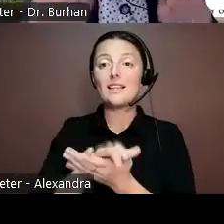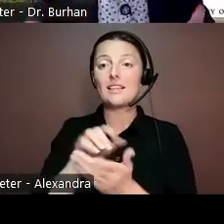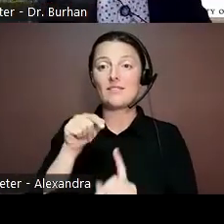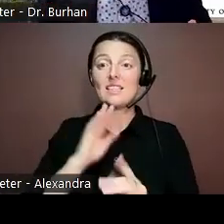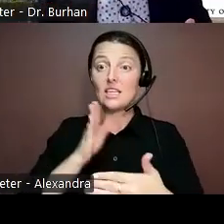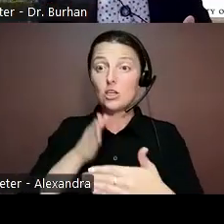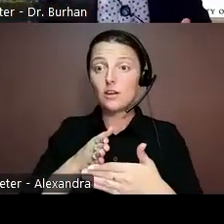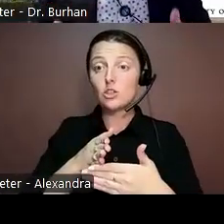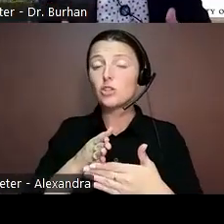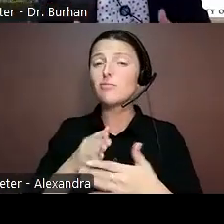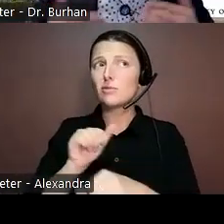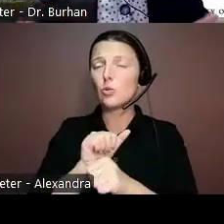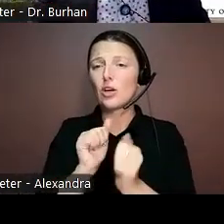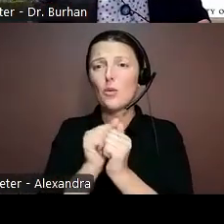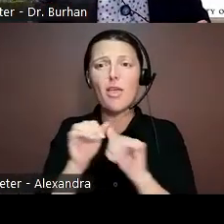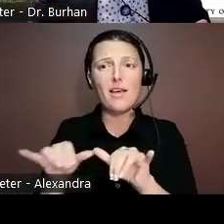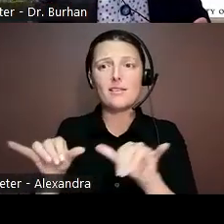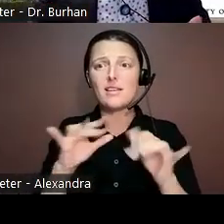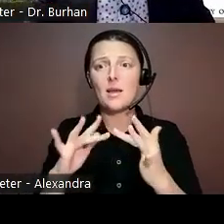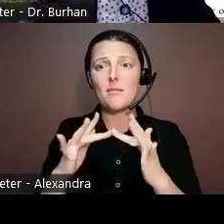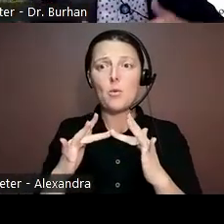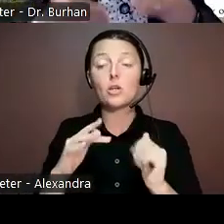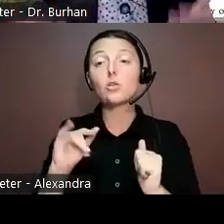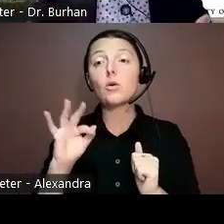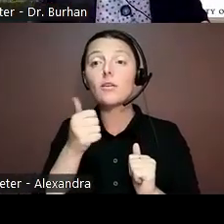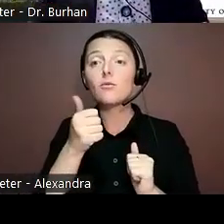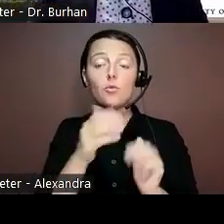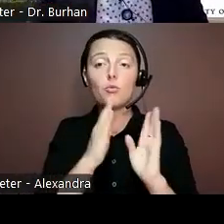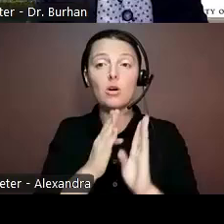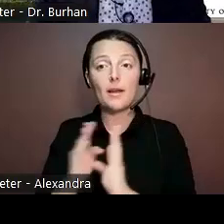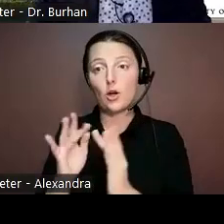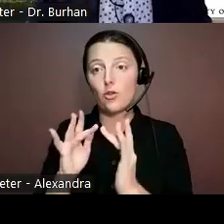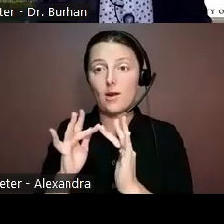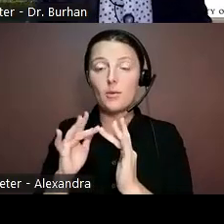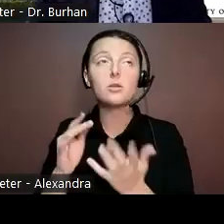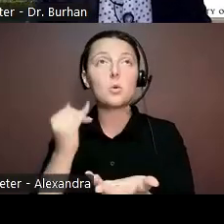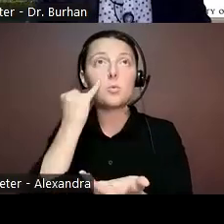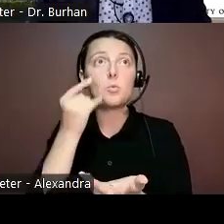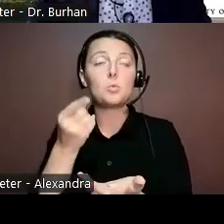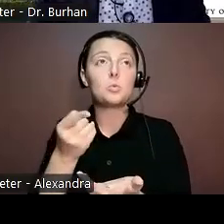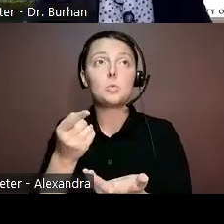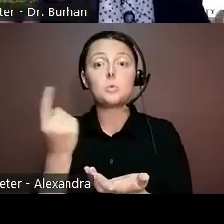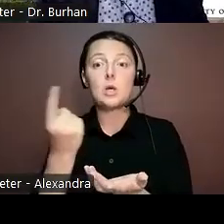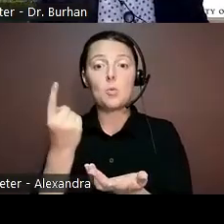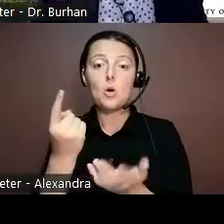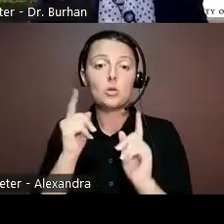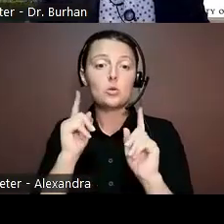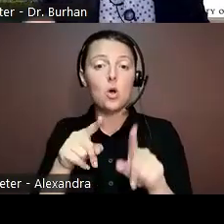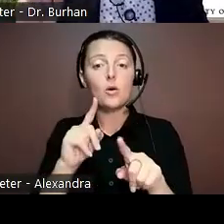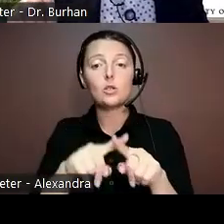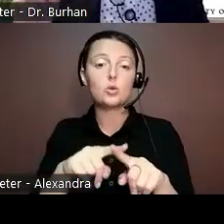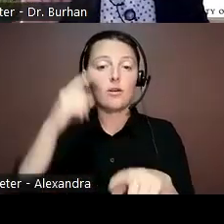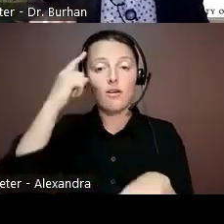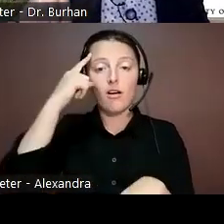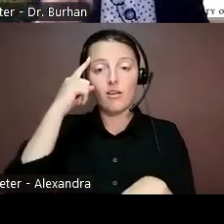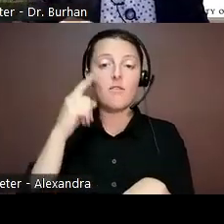with the same network. So if you prepare the network, so let's say somebody is going for a course of cognitive behavioral therapy or cognitive remediation, if